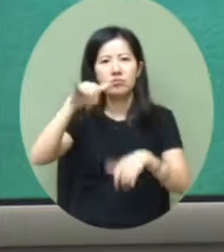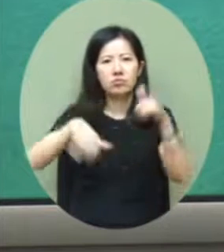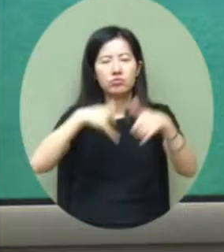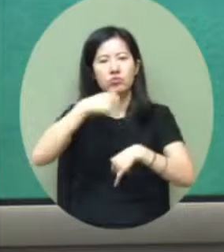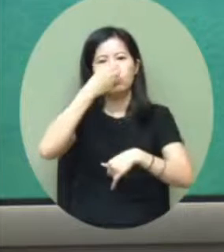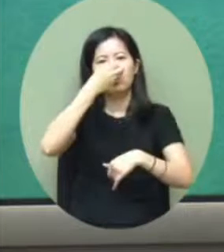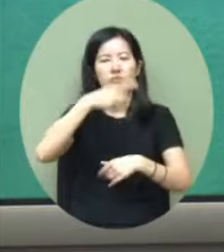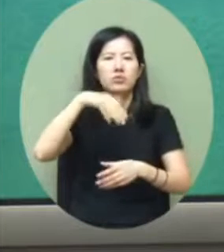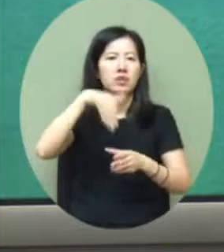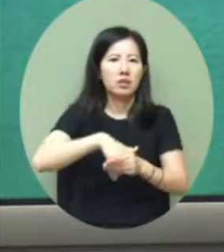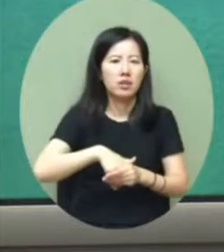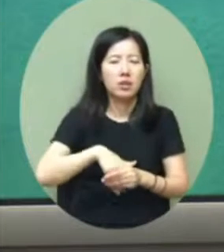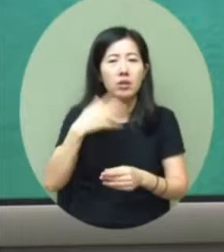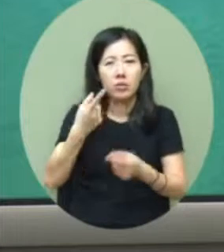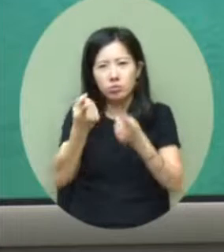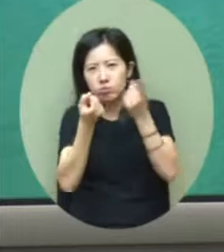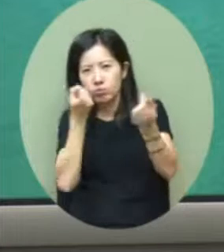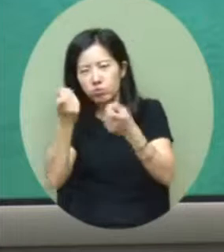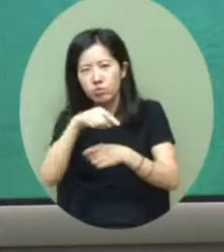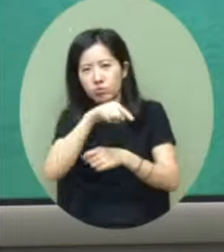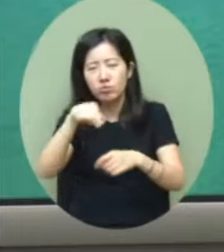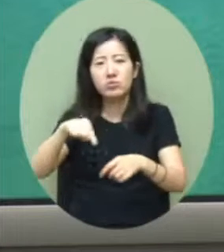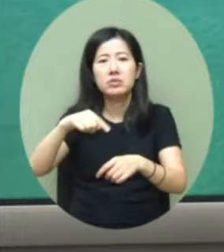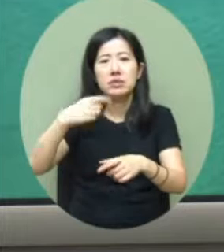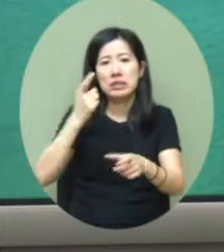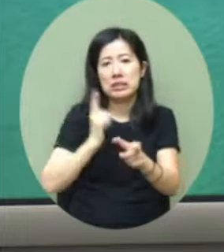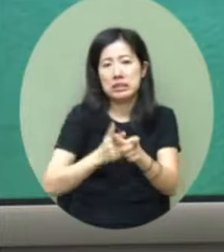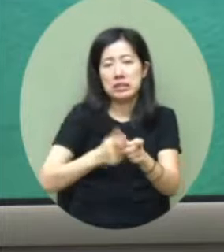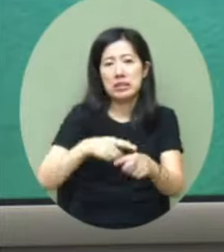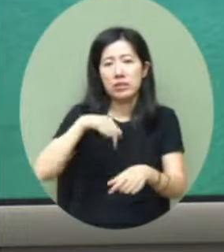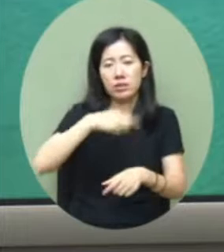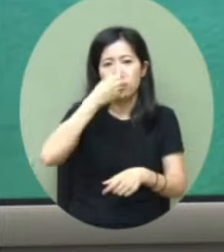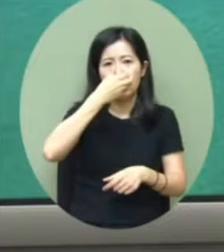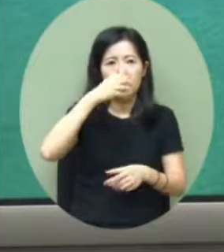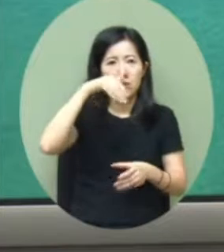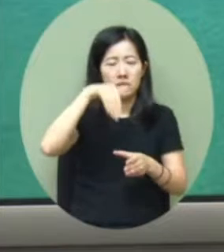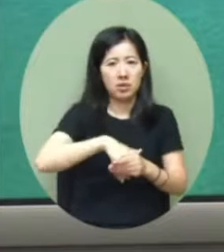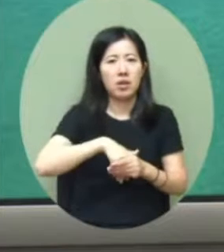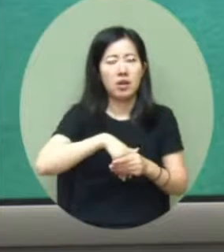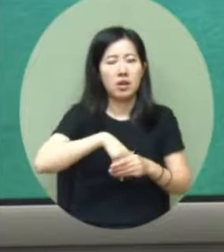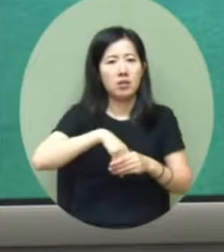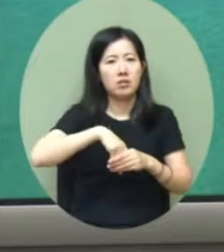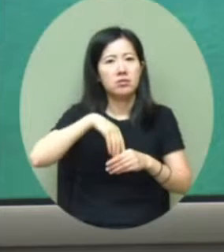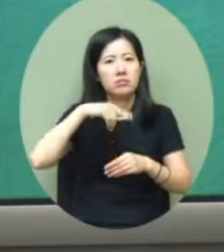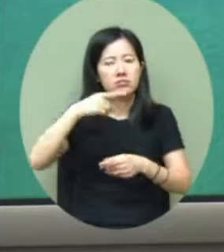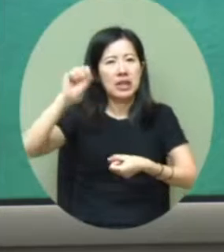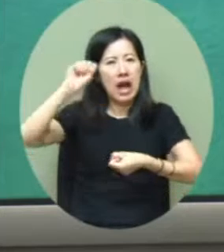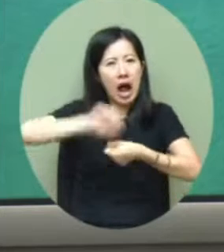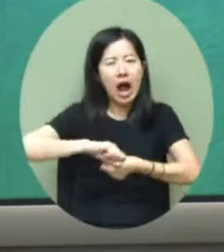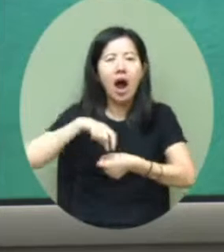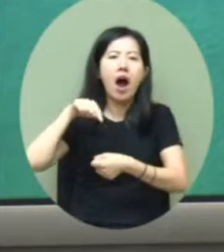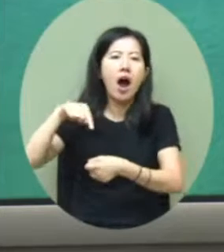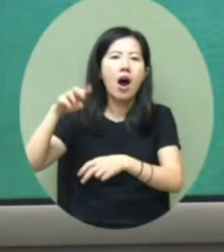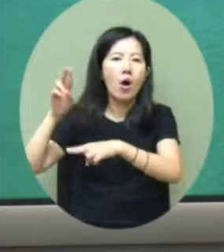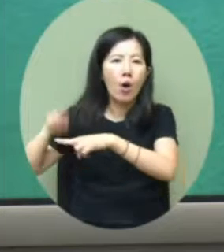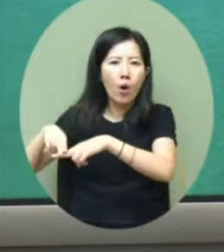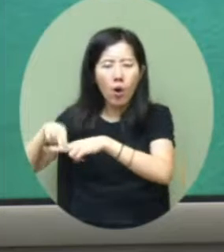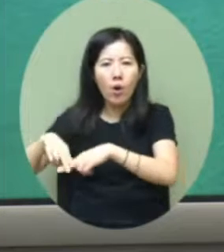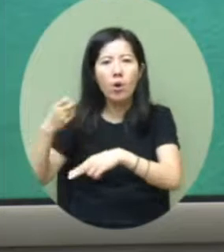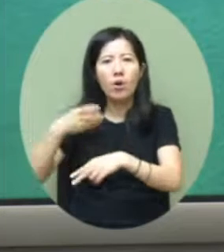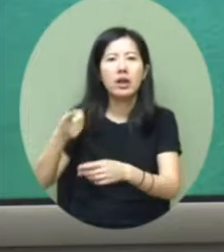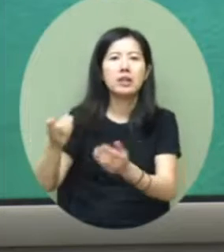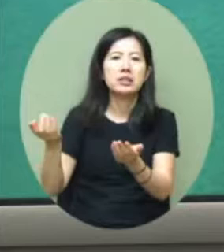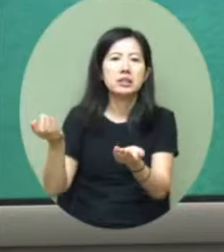attracting enterprises and investments to come to Hong Kong. We will, in a targeted manner,